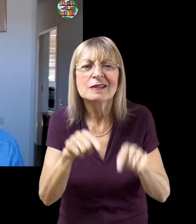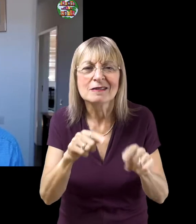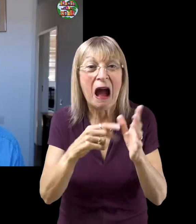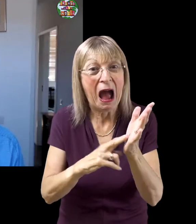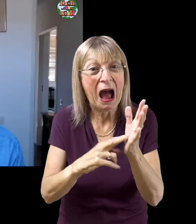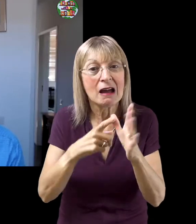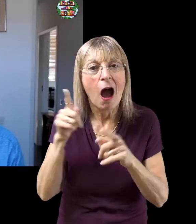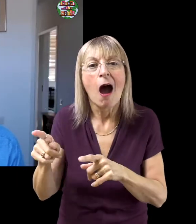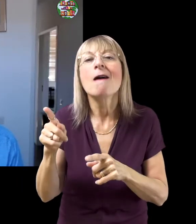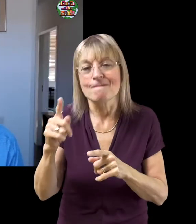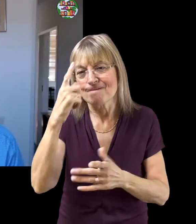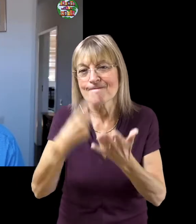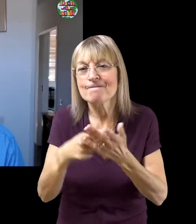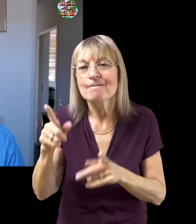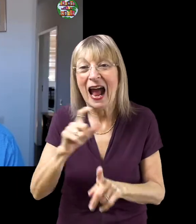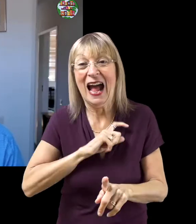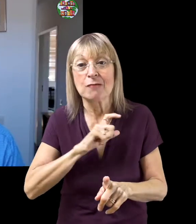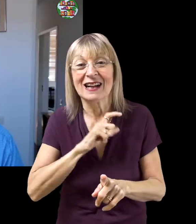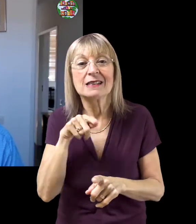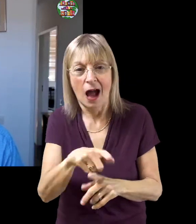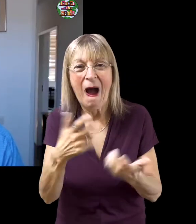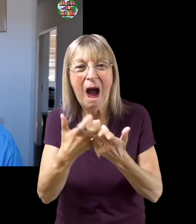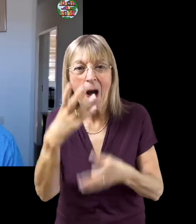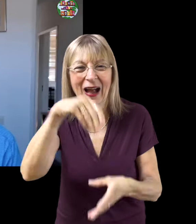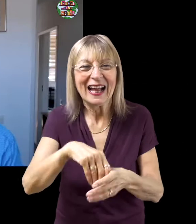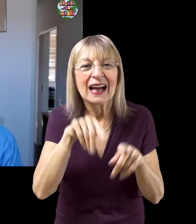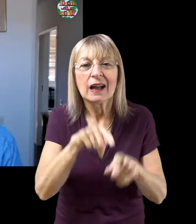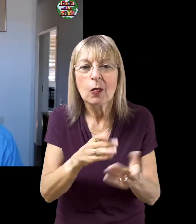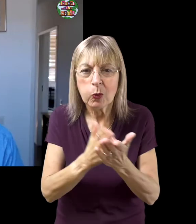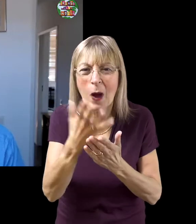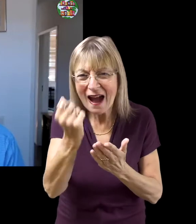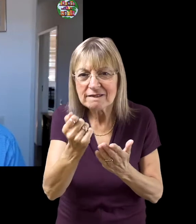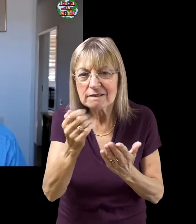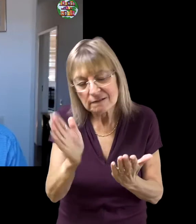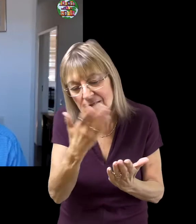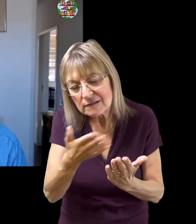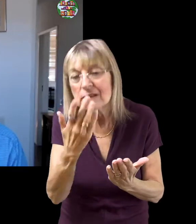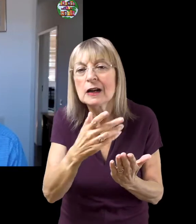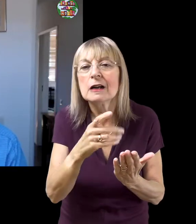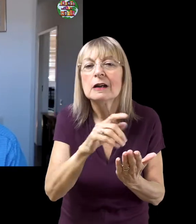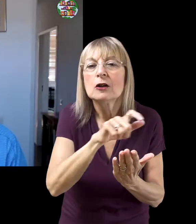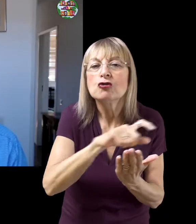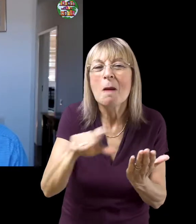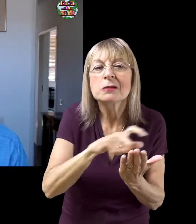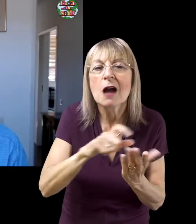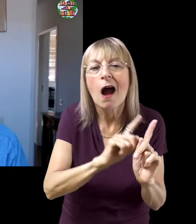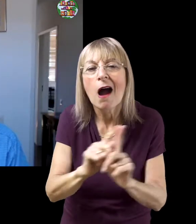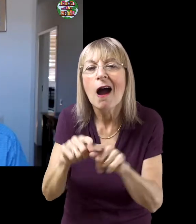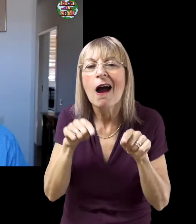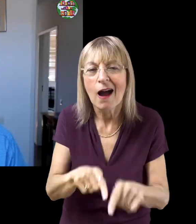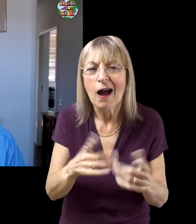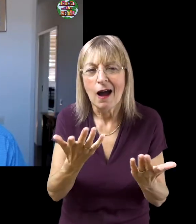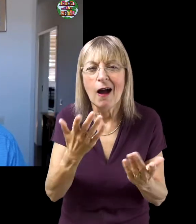So Anna's taken this thing and she's got the characters to run with it. So it happens through several chapters, even, I